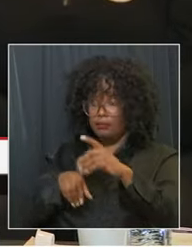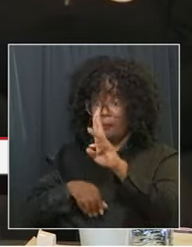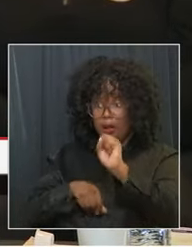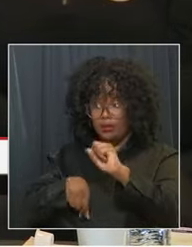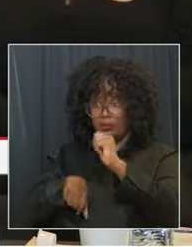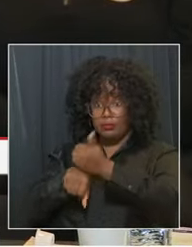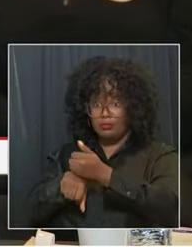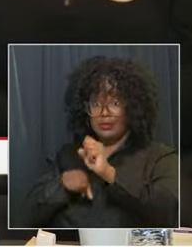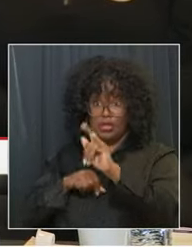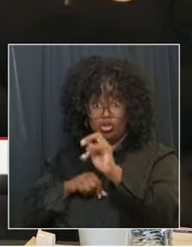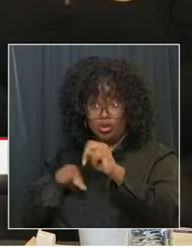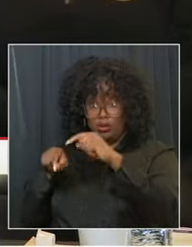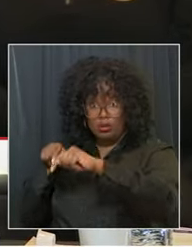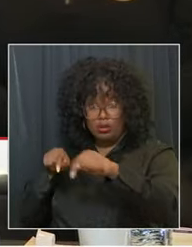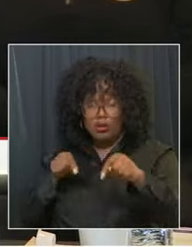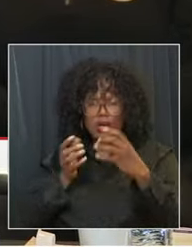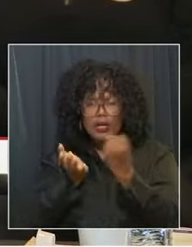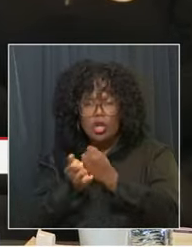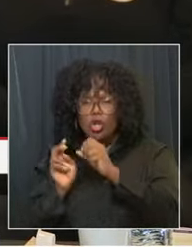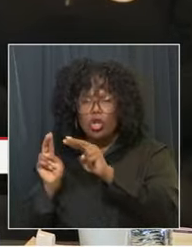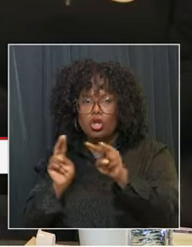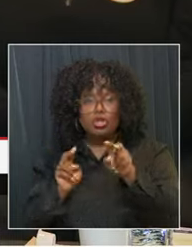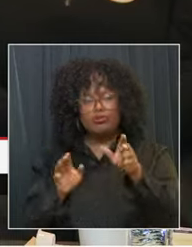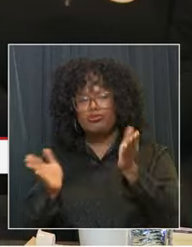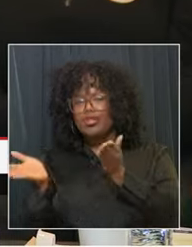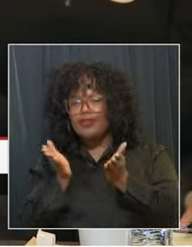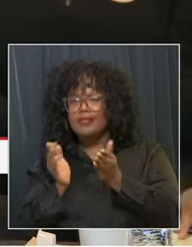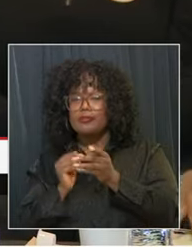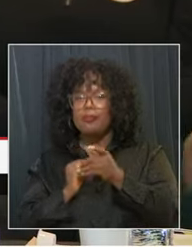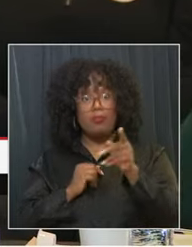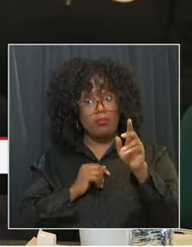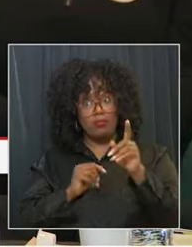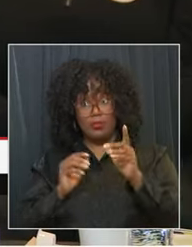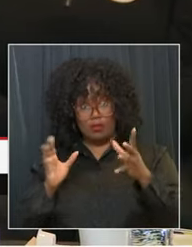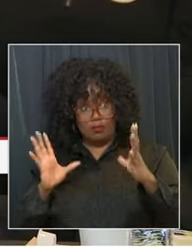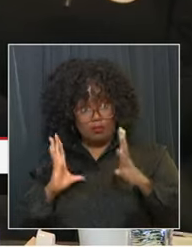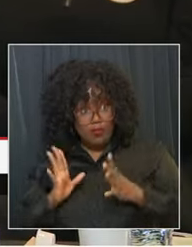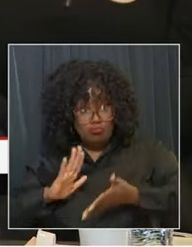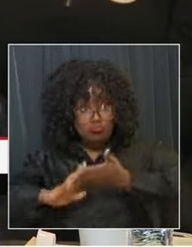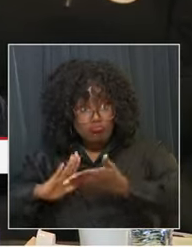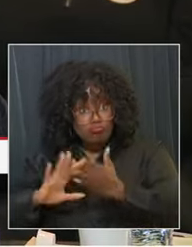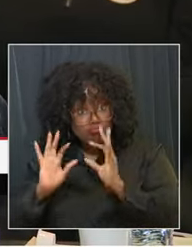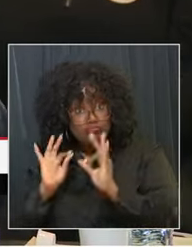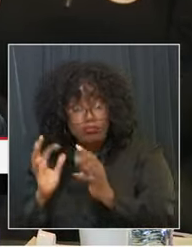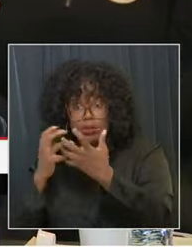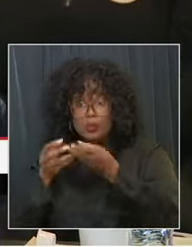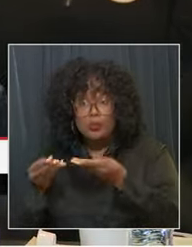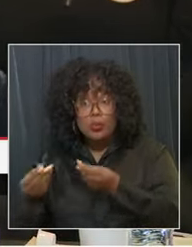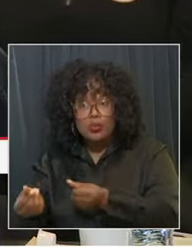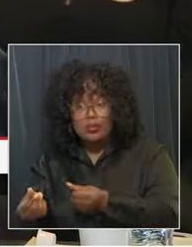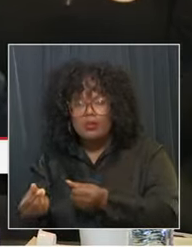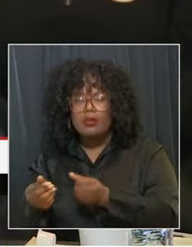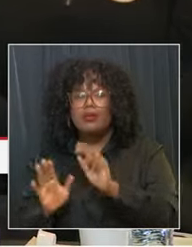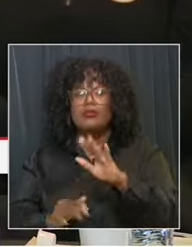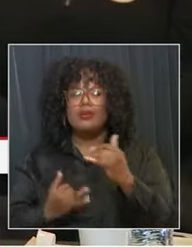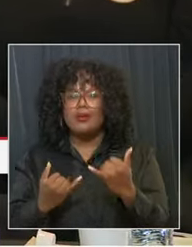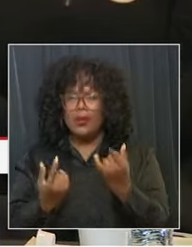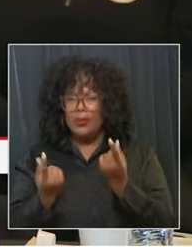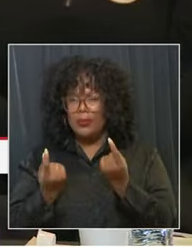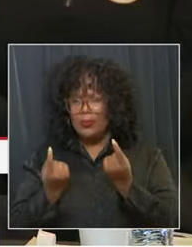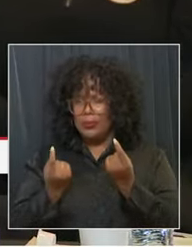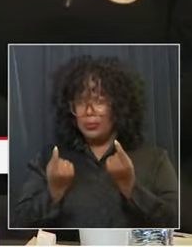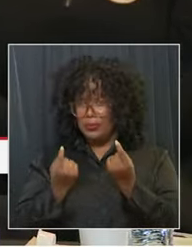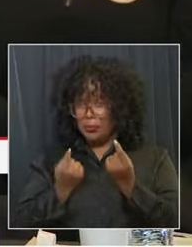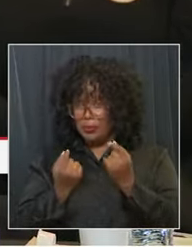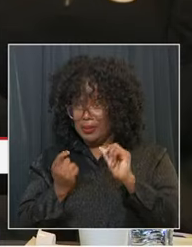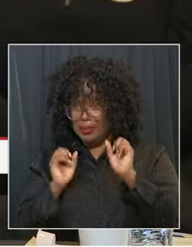service, nothing wrong with bus service, but the intent going in would be, could we make use of the overhead catenary lines to